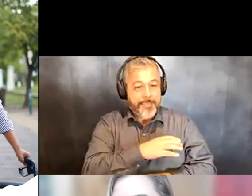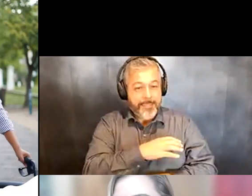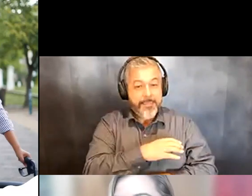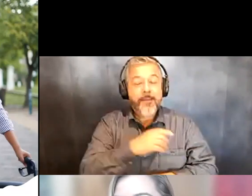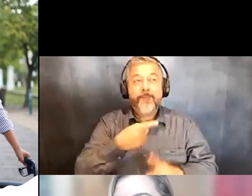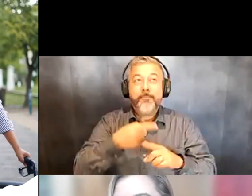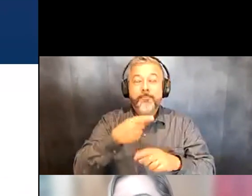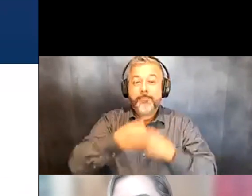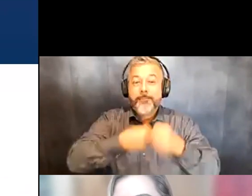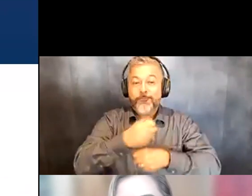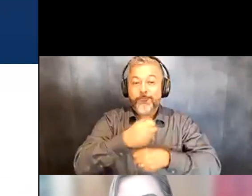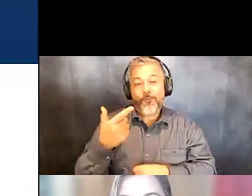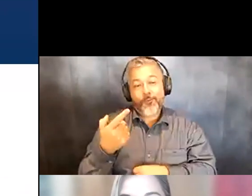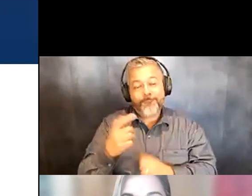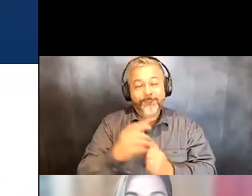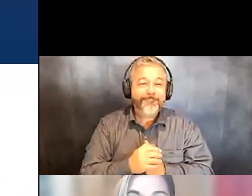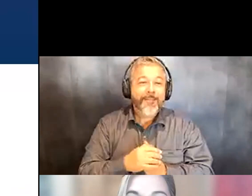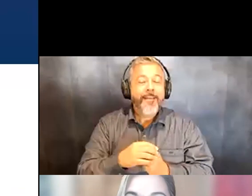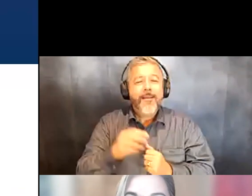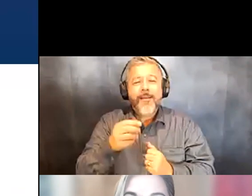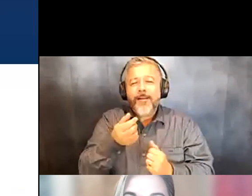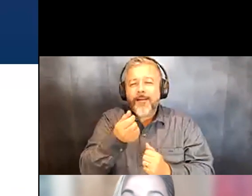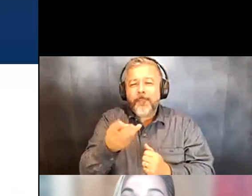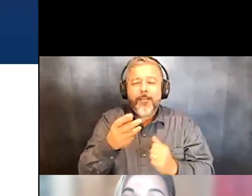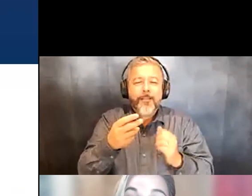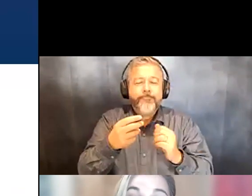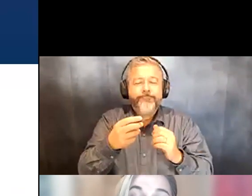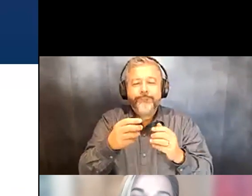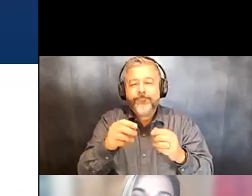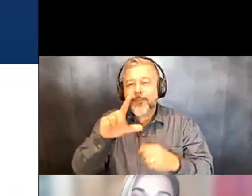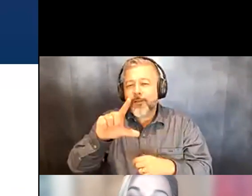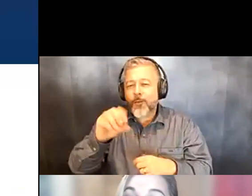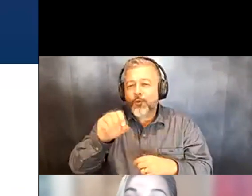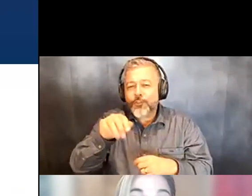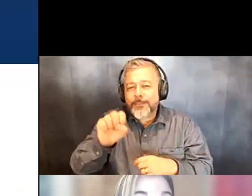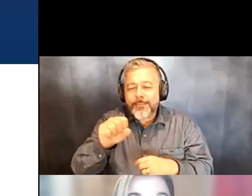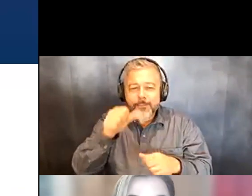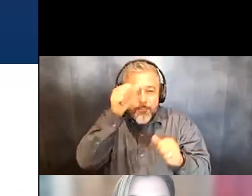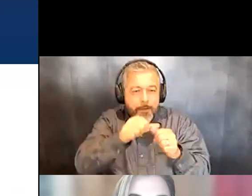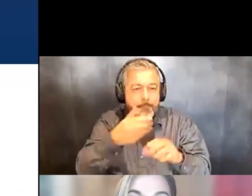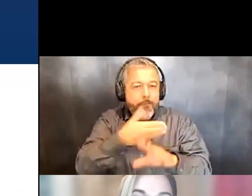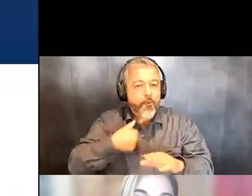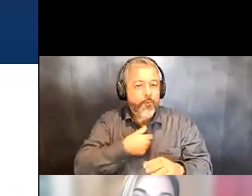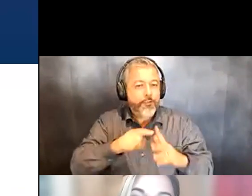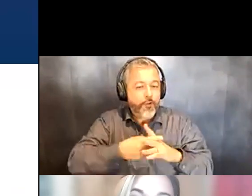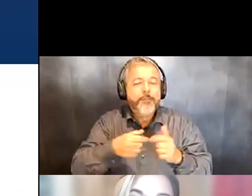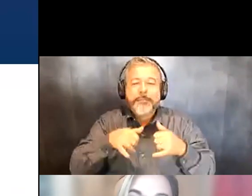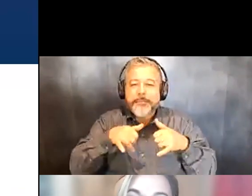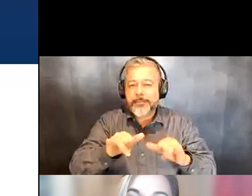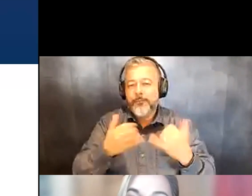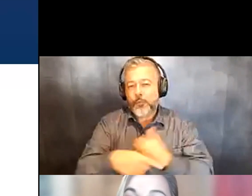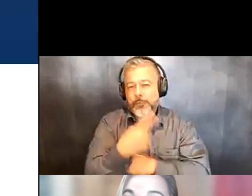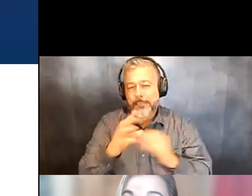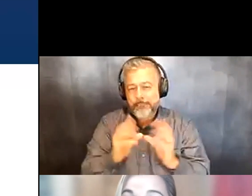2021. Just a couple of logistics reminders before we dive in. We're still meeting in the virtual space, so this meeting